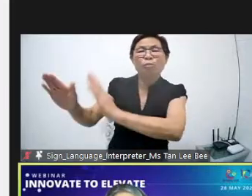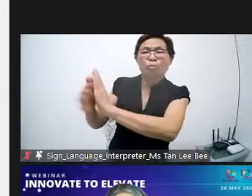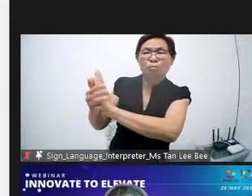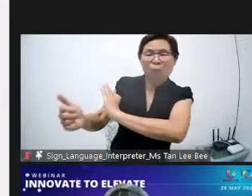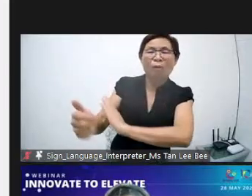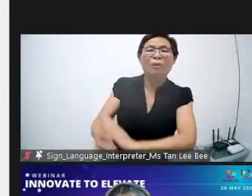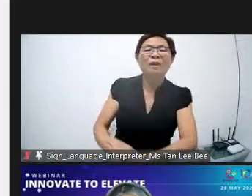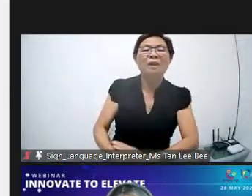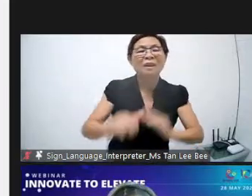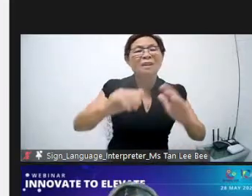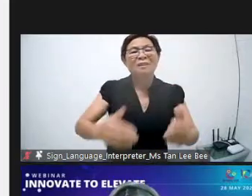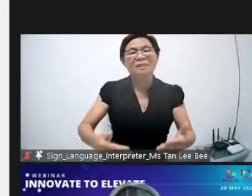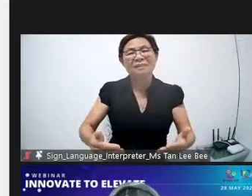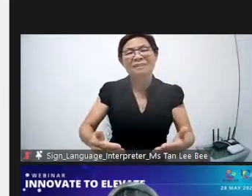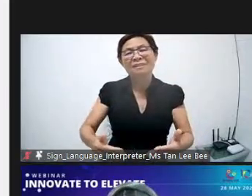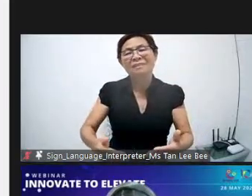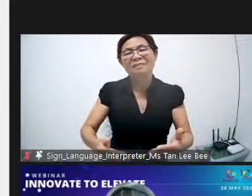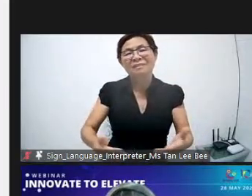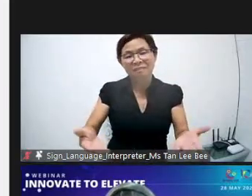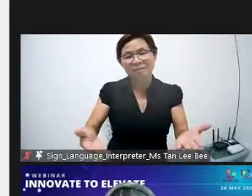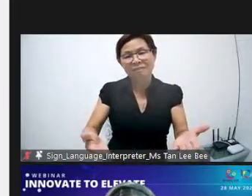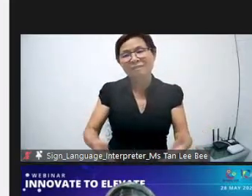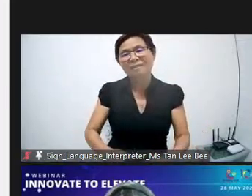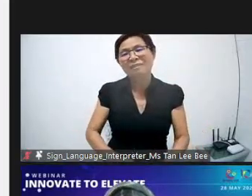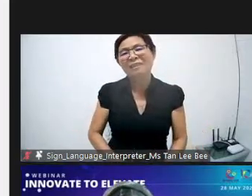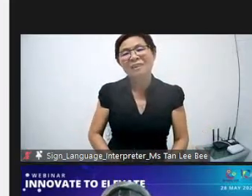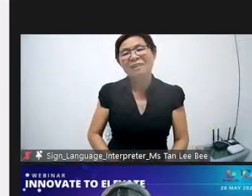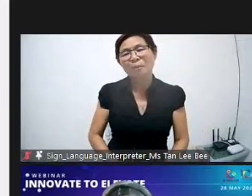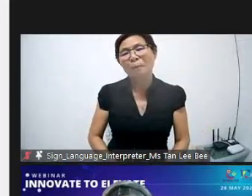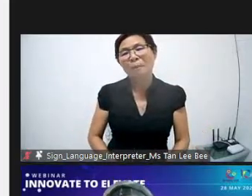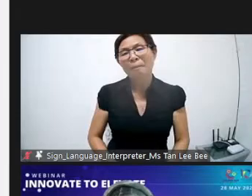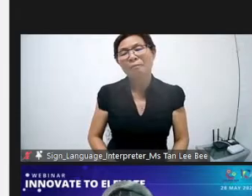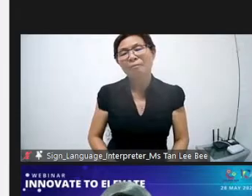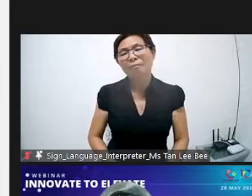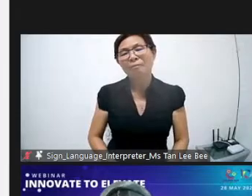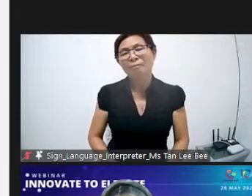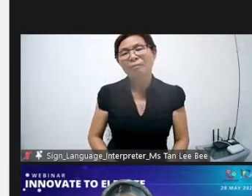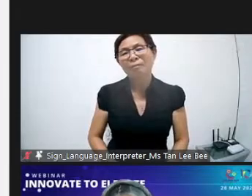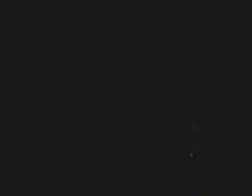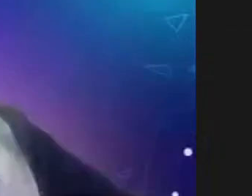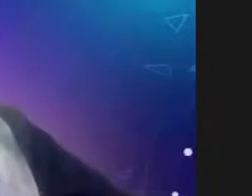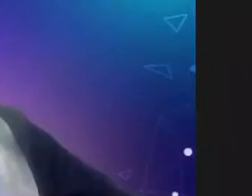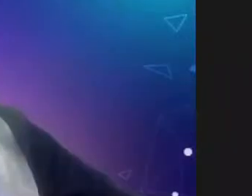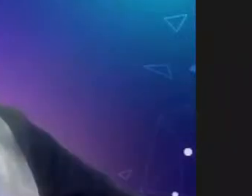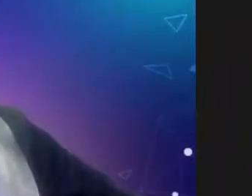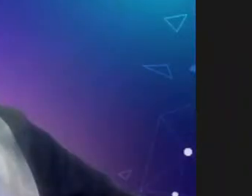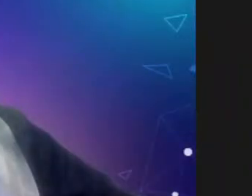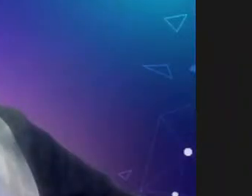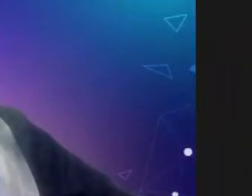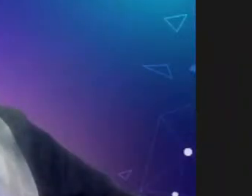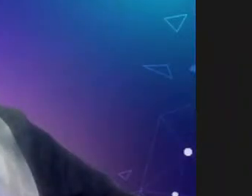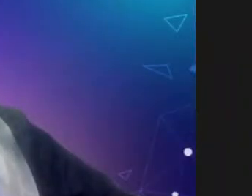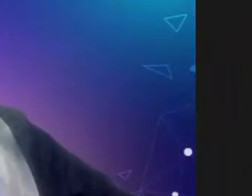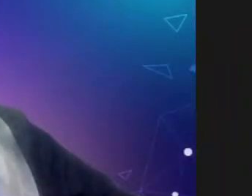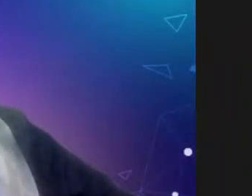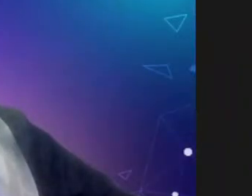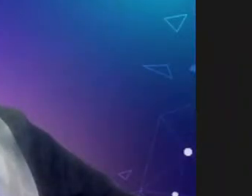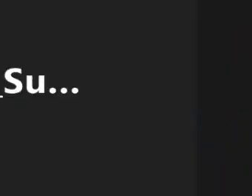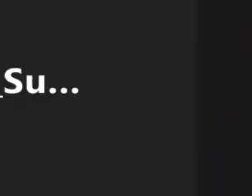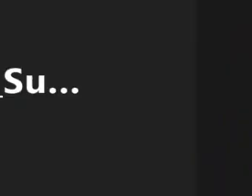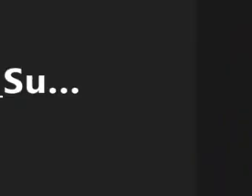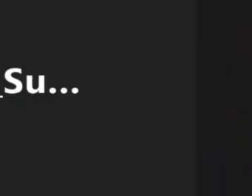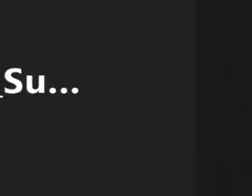Thank you. The floor is yours, Ms. Metawi. Okay. Hello, everyone. I'm June Metawi, CEO